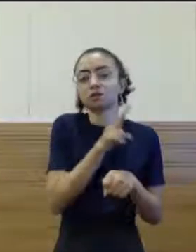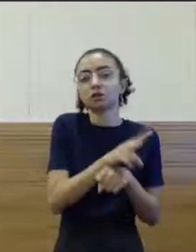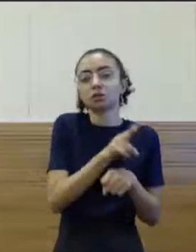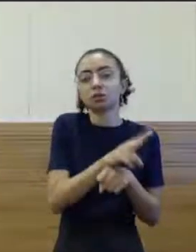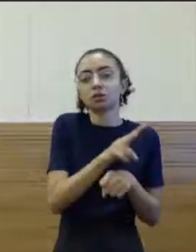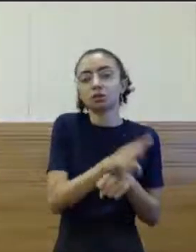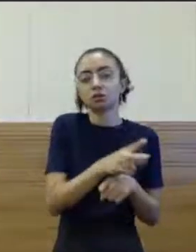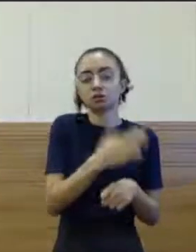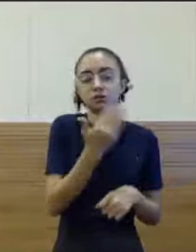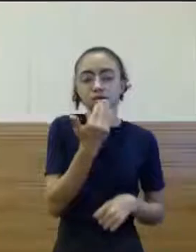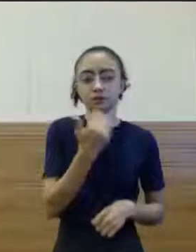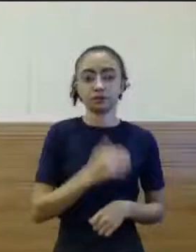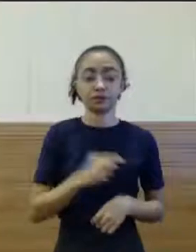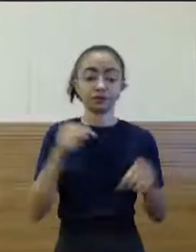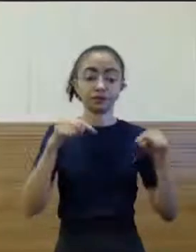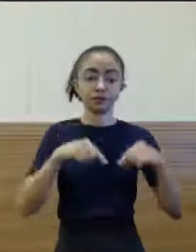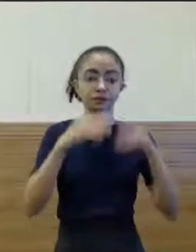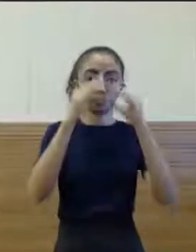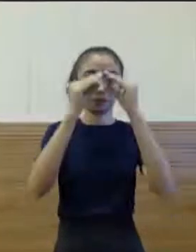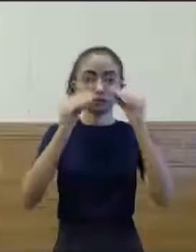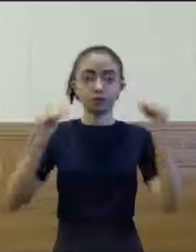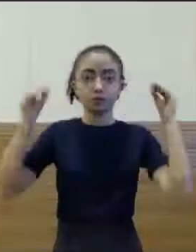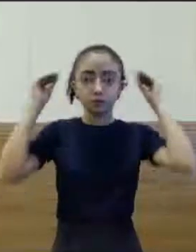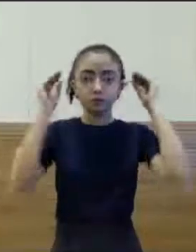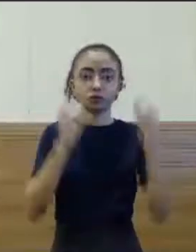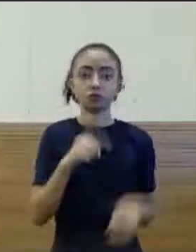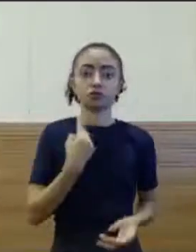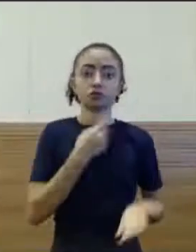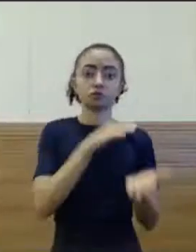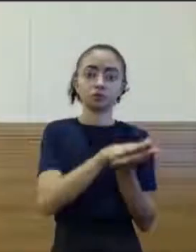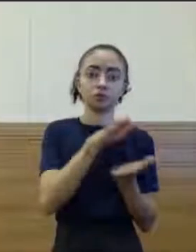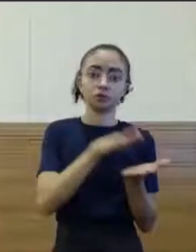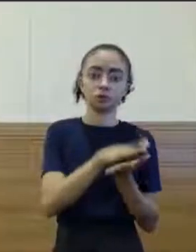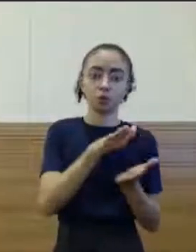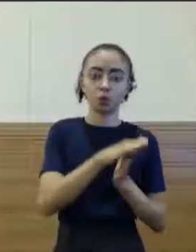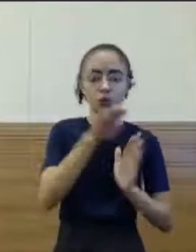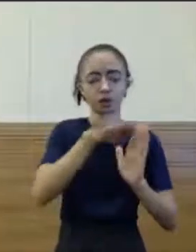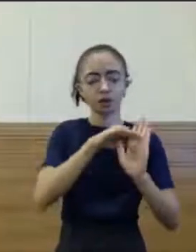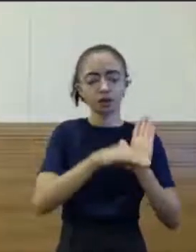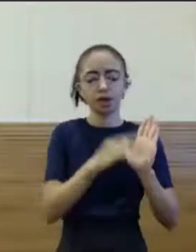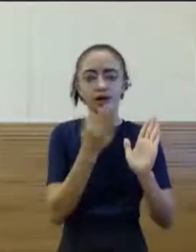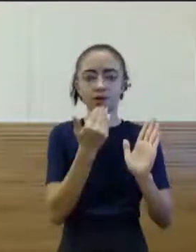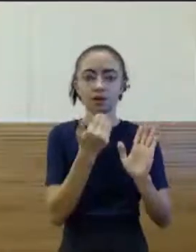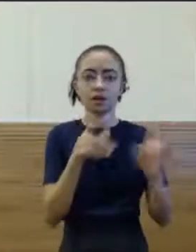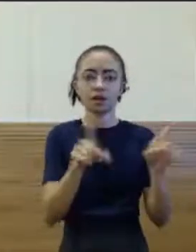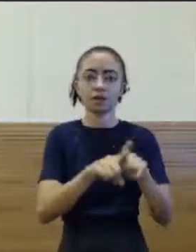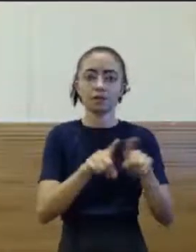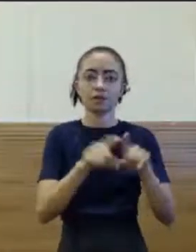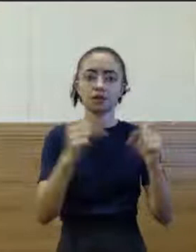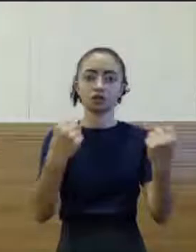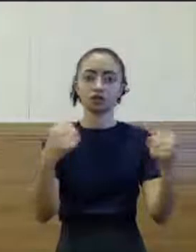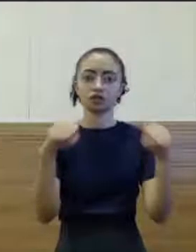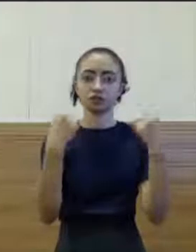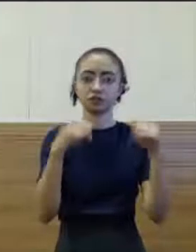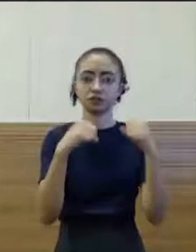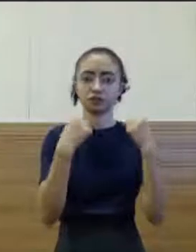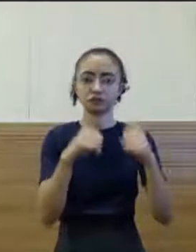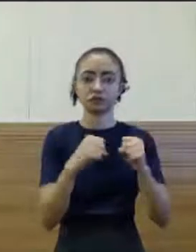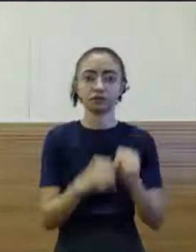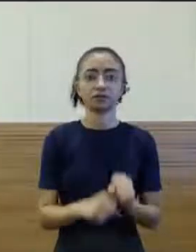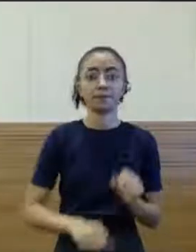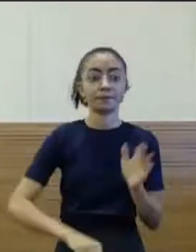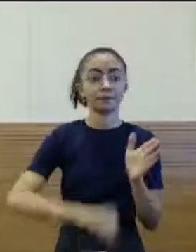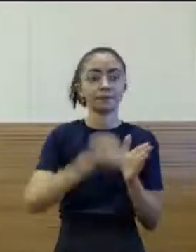Mexico has published the dietary guides in 2015. Was the first time that we had those guides. That before